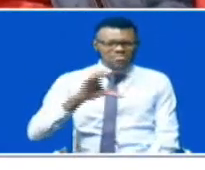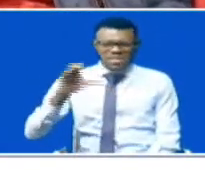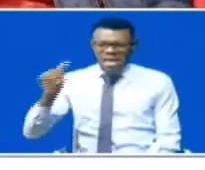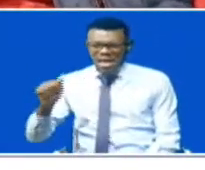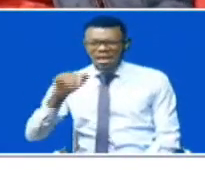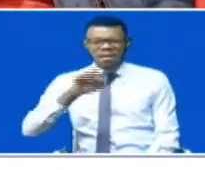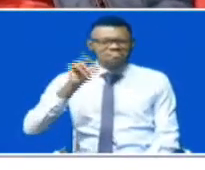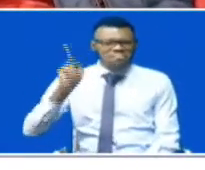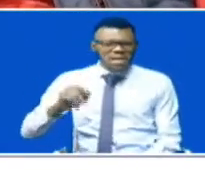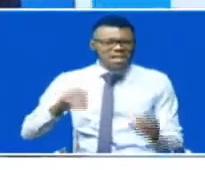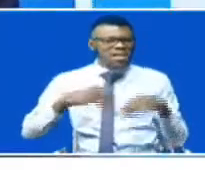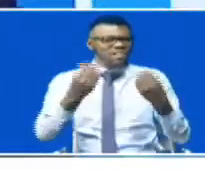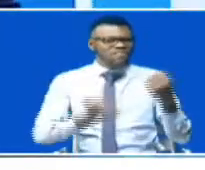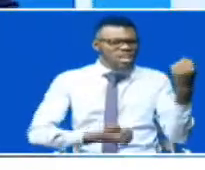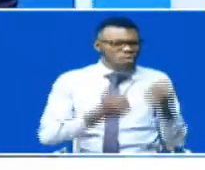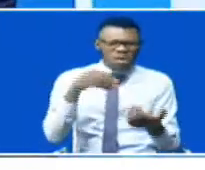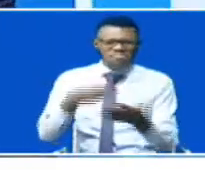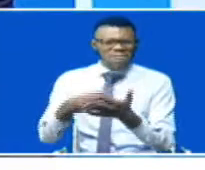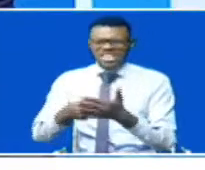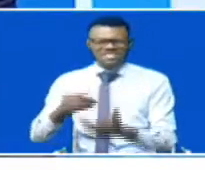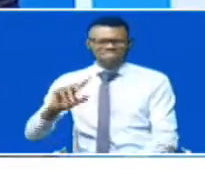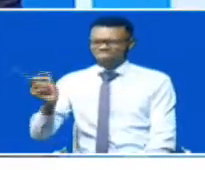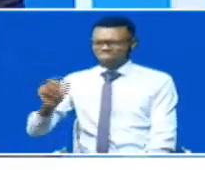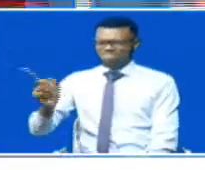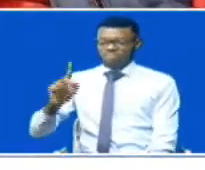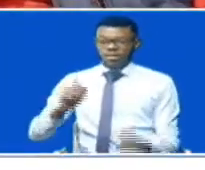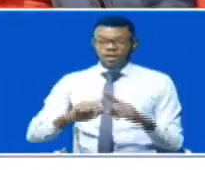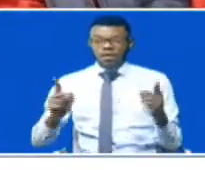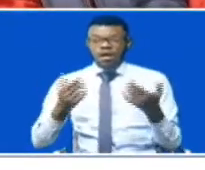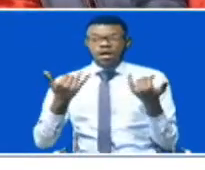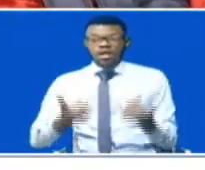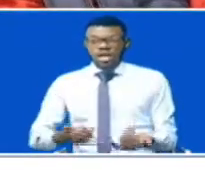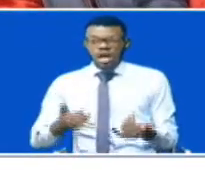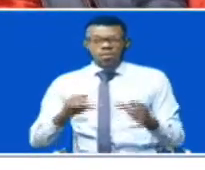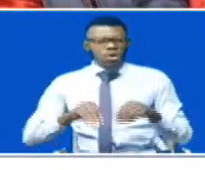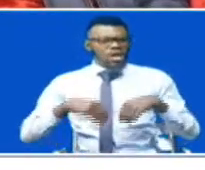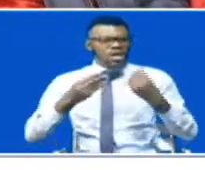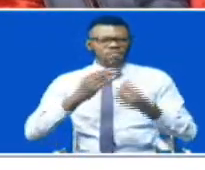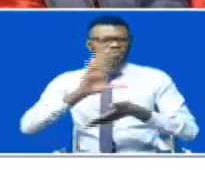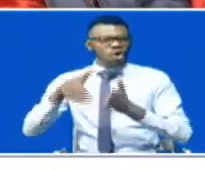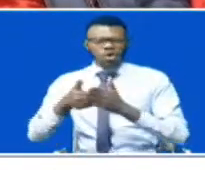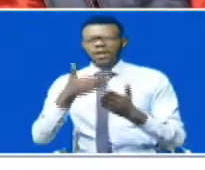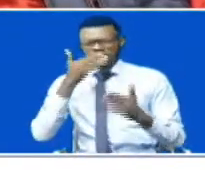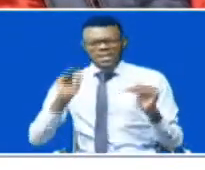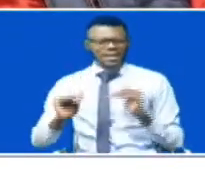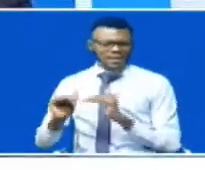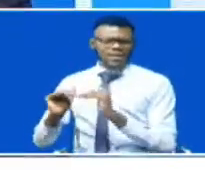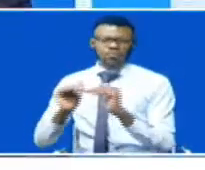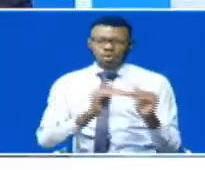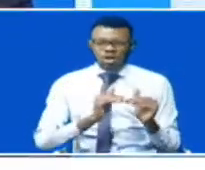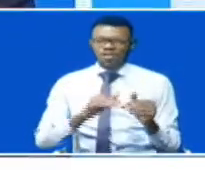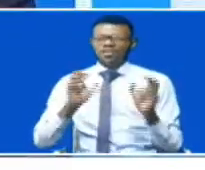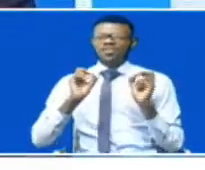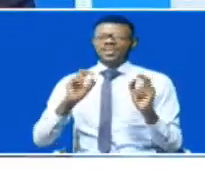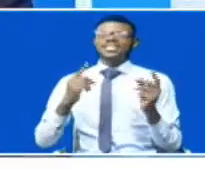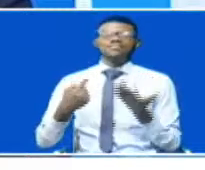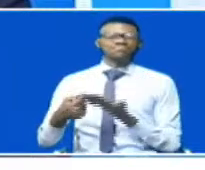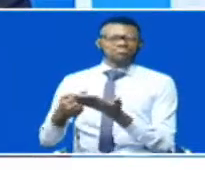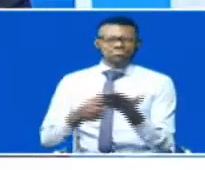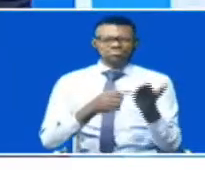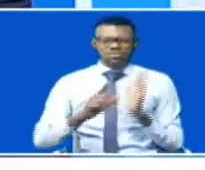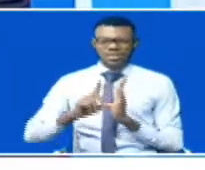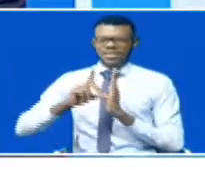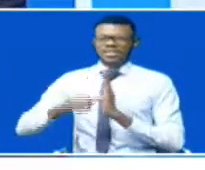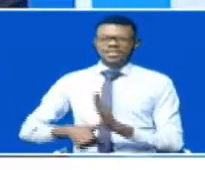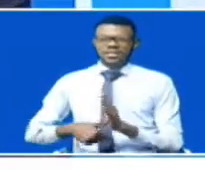this facility. All right, that conversation. But now that it's been given to all of them, yes. So be it. All right, that conversation continues after a while.